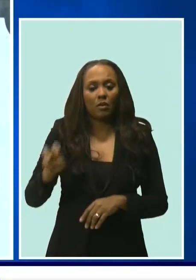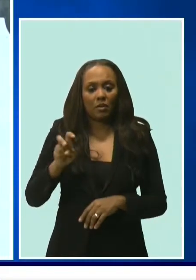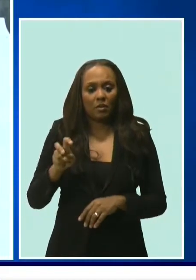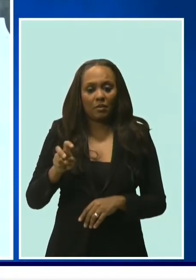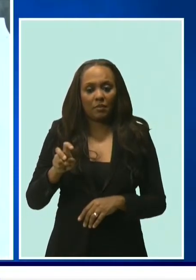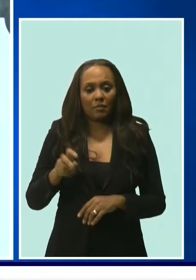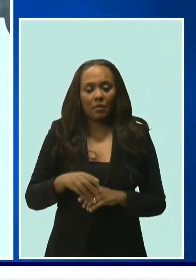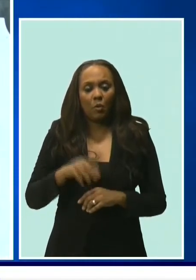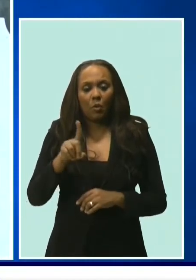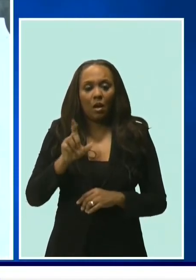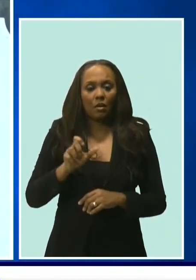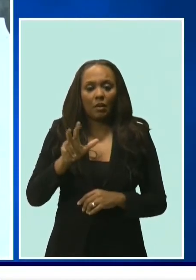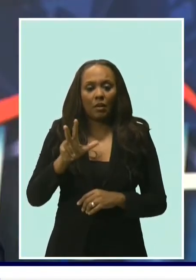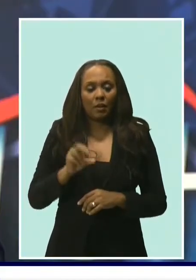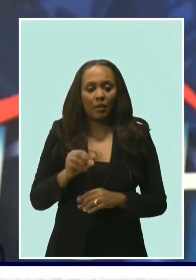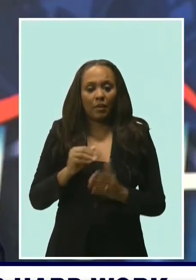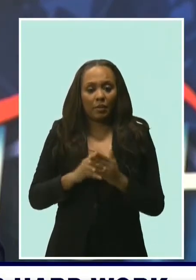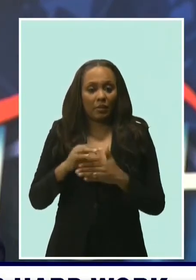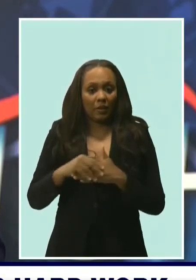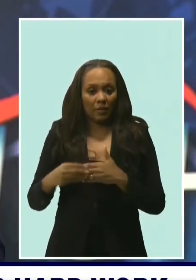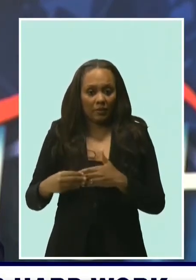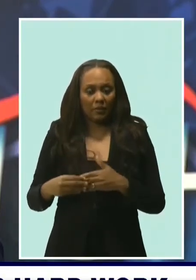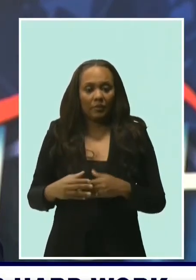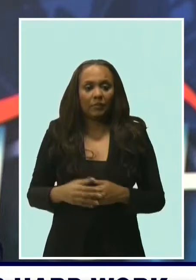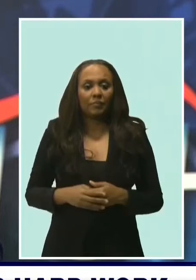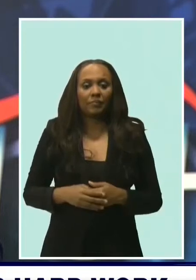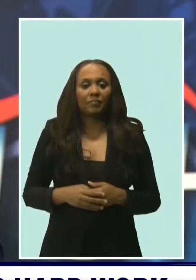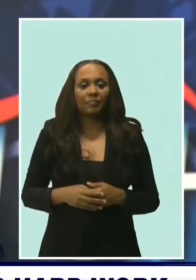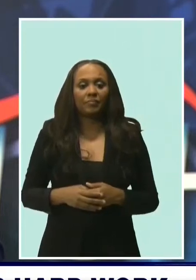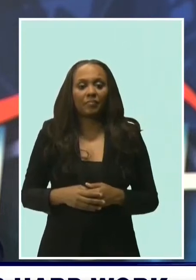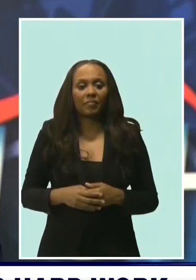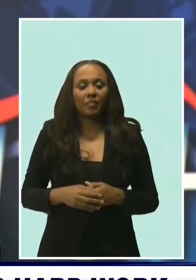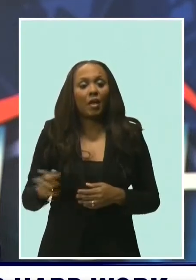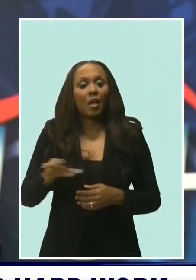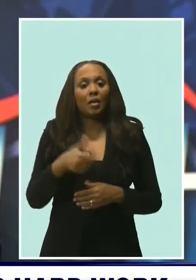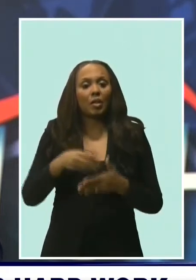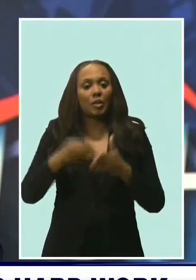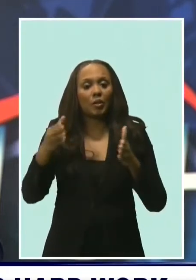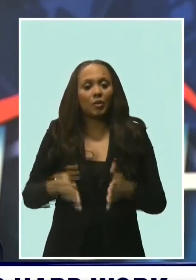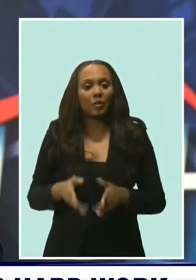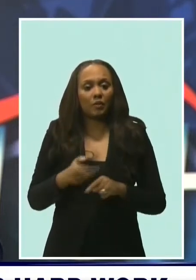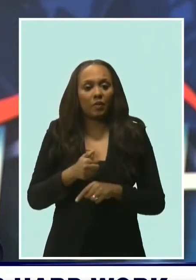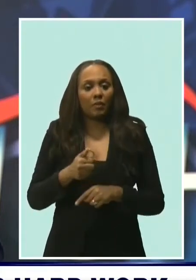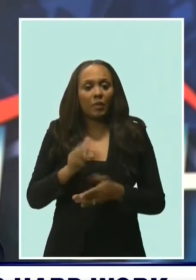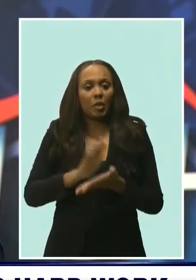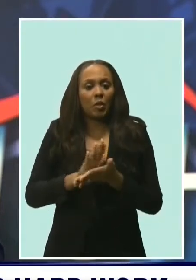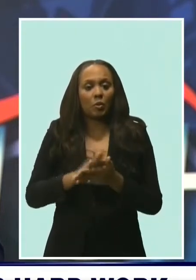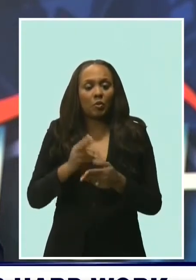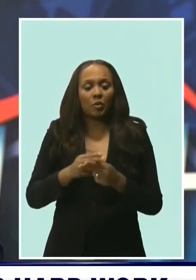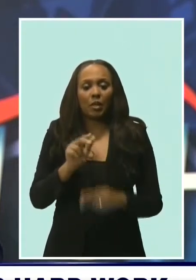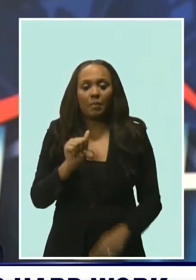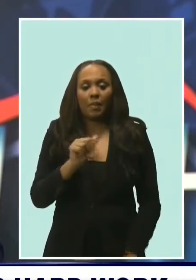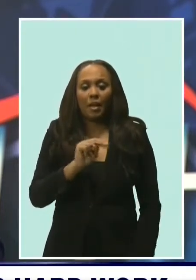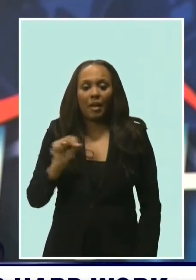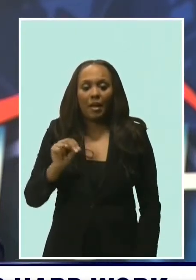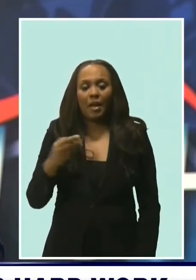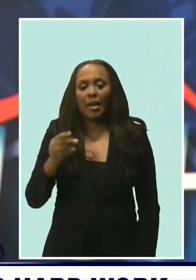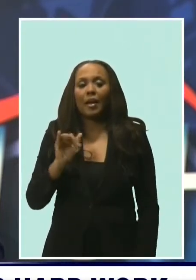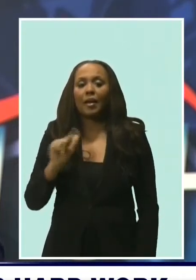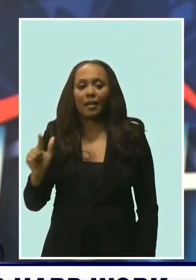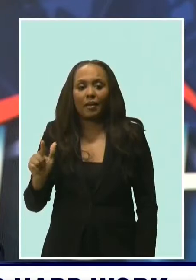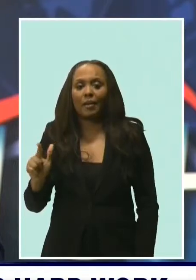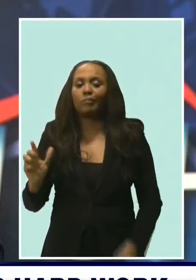is that we need to review our protocols, and we need to get involved in